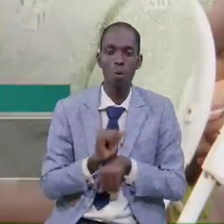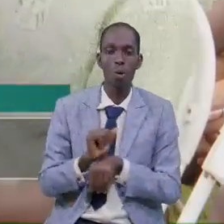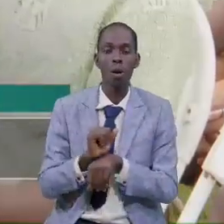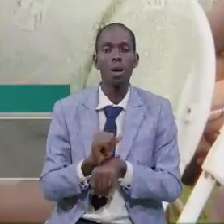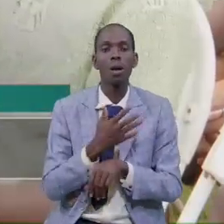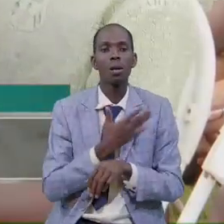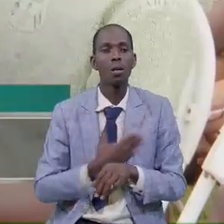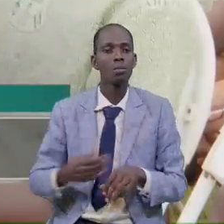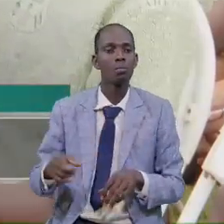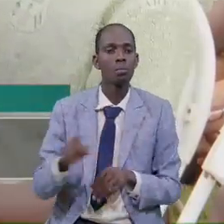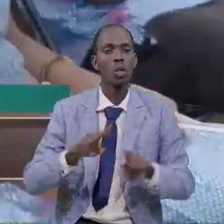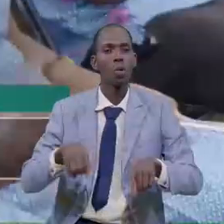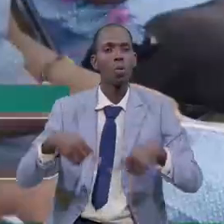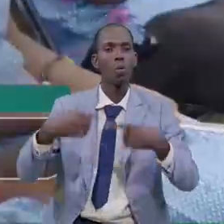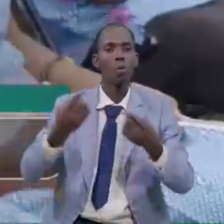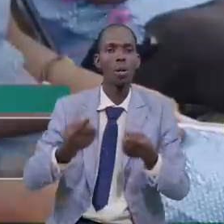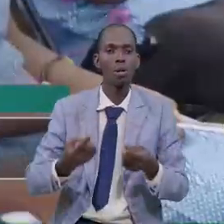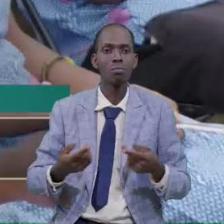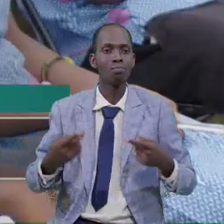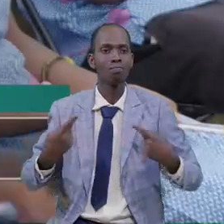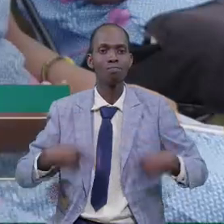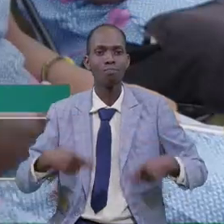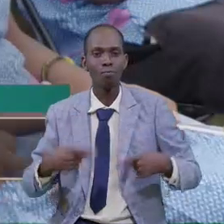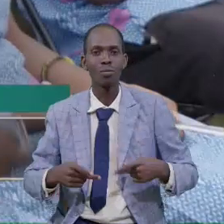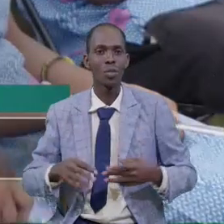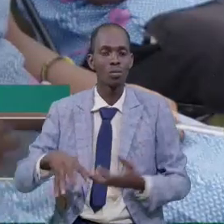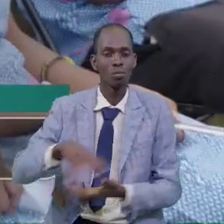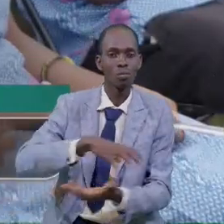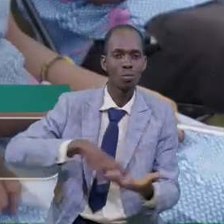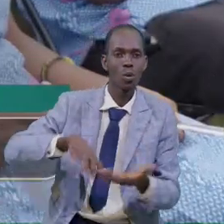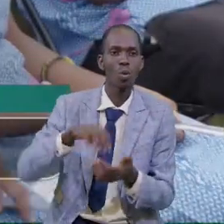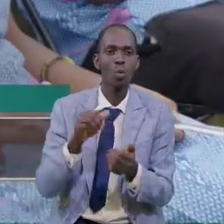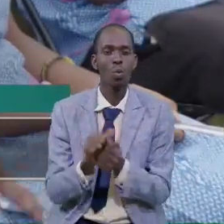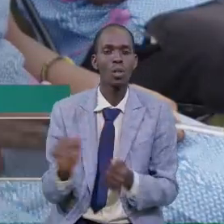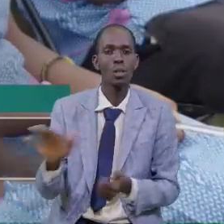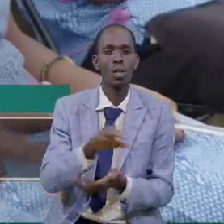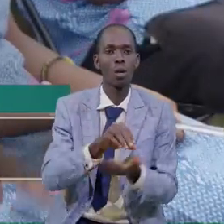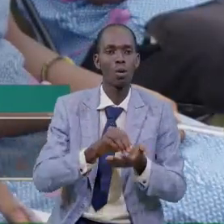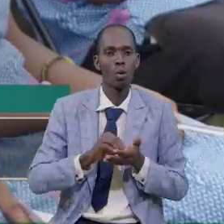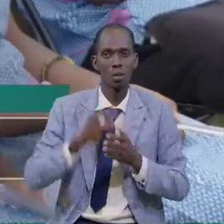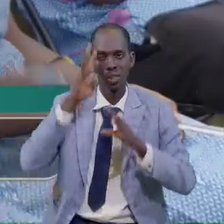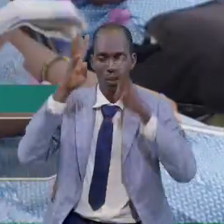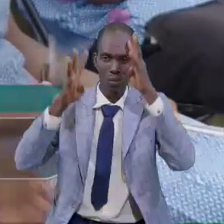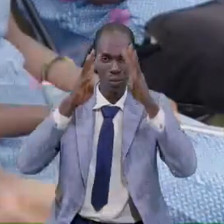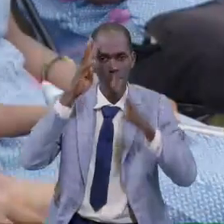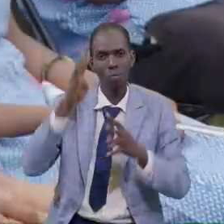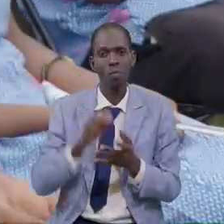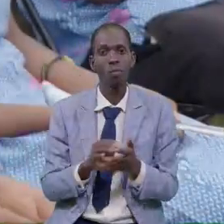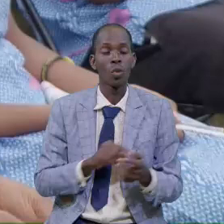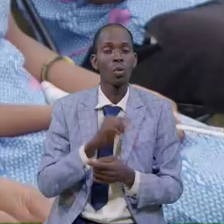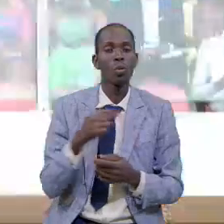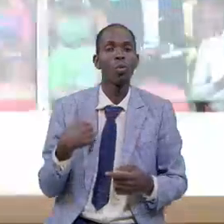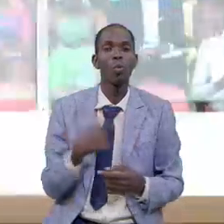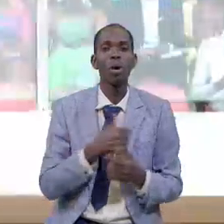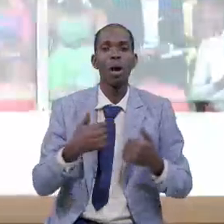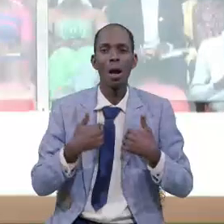And they went whoring with their own inventions. We've invented so many things that